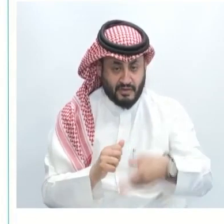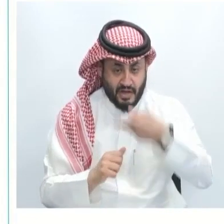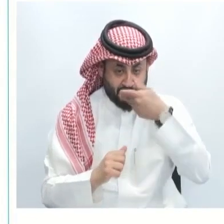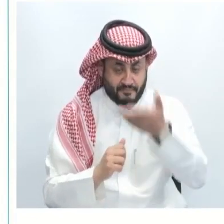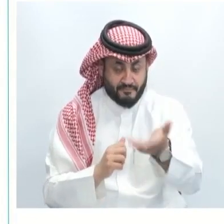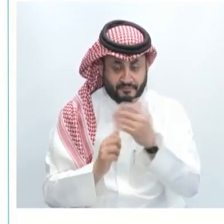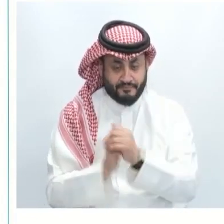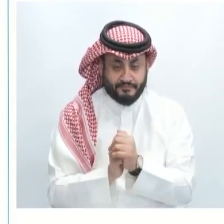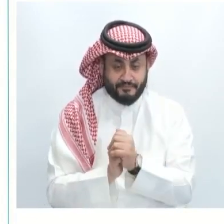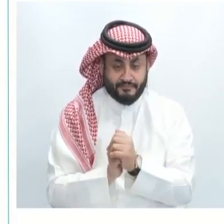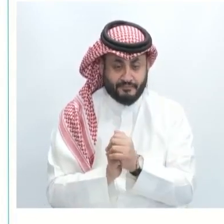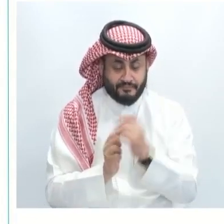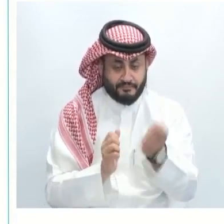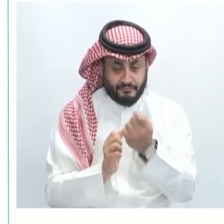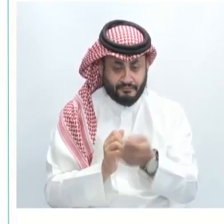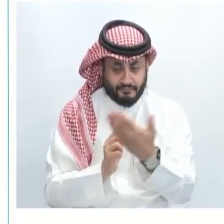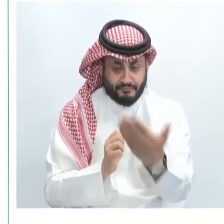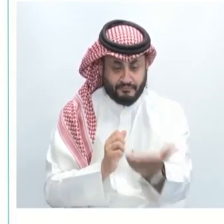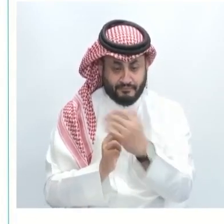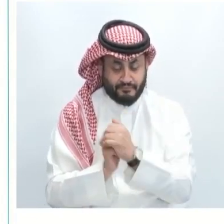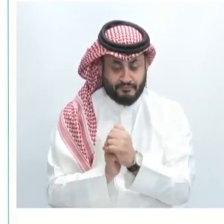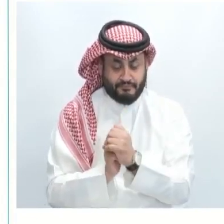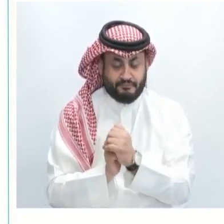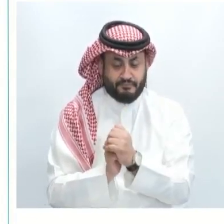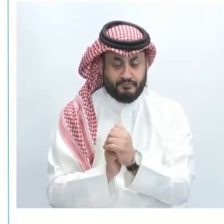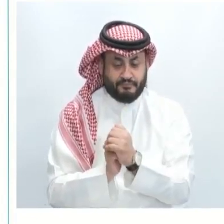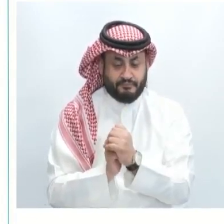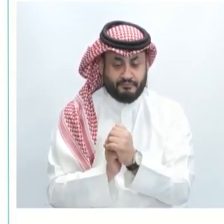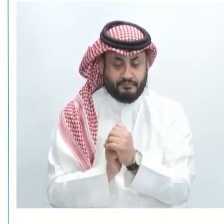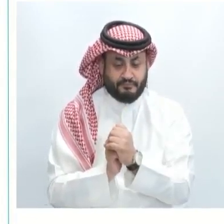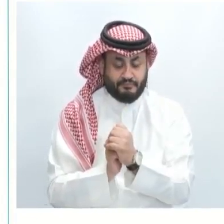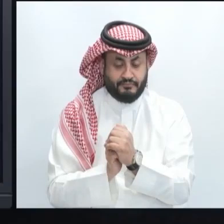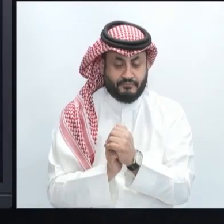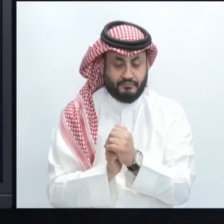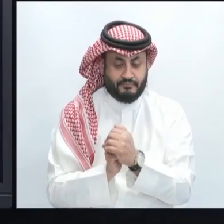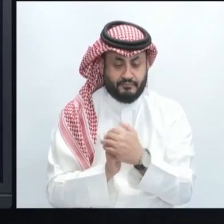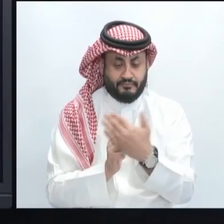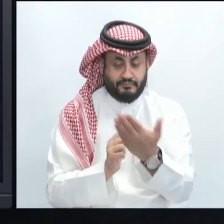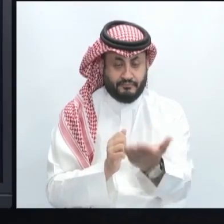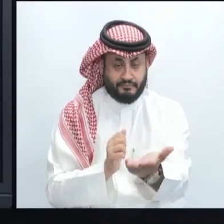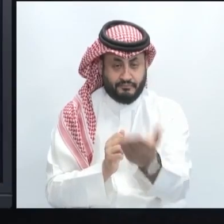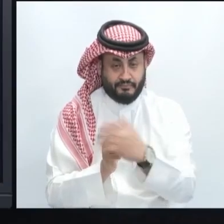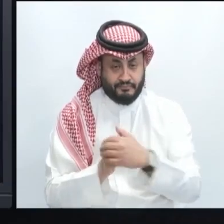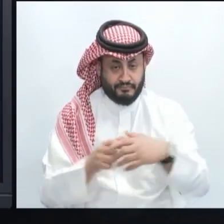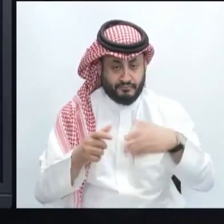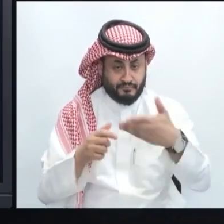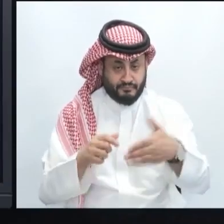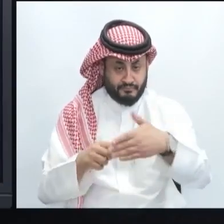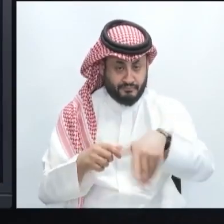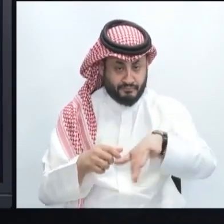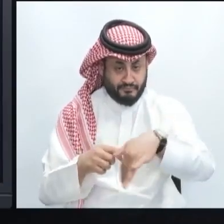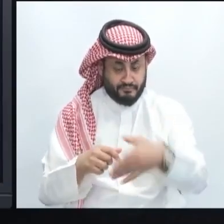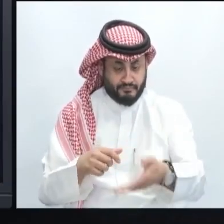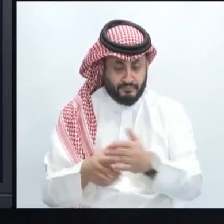pizza. Pizza. Very good. So this is a pizza.